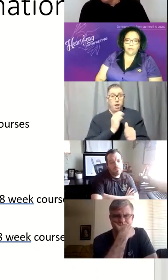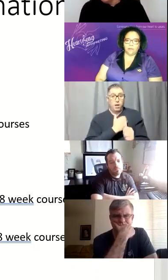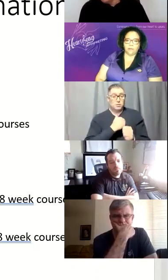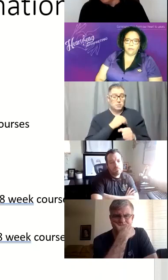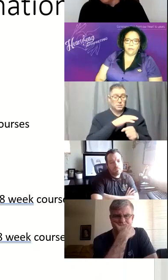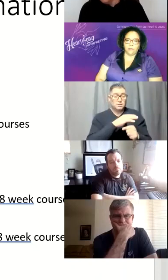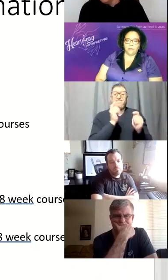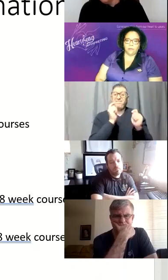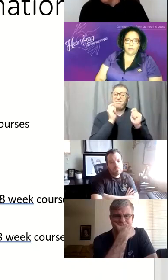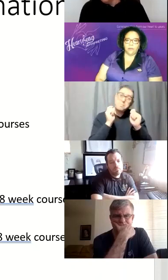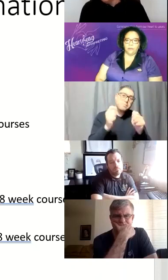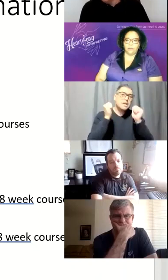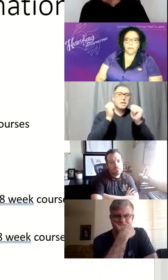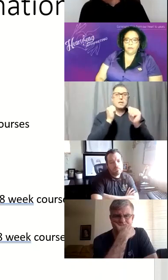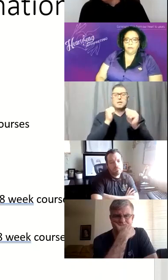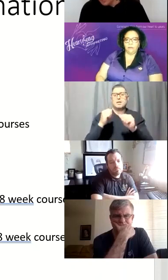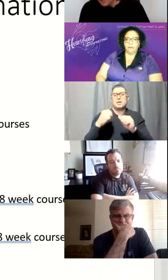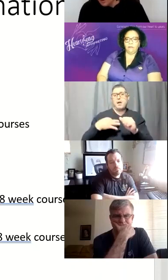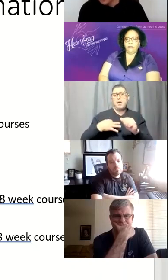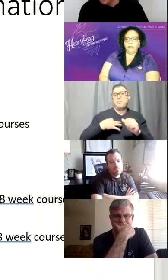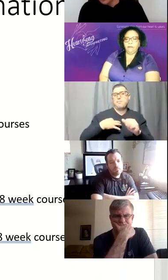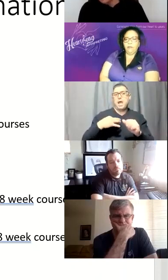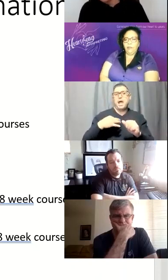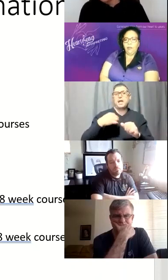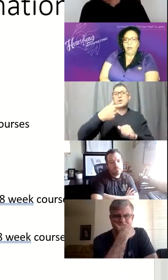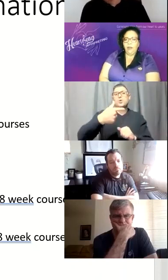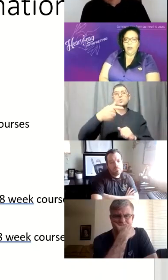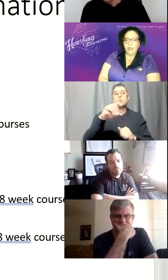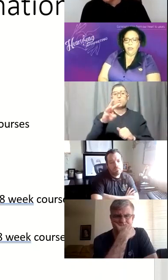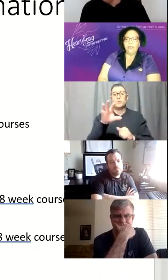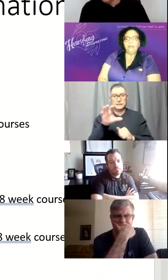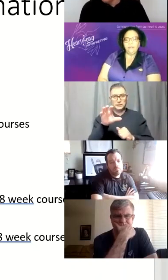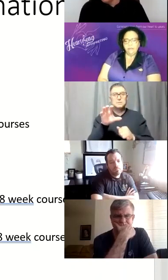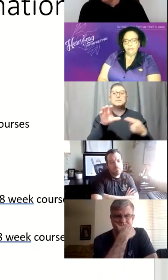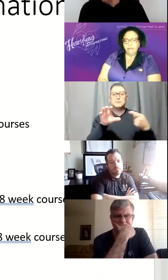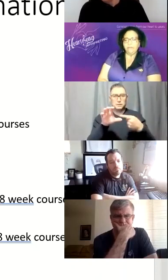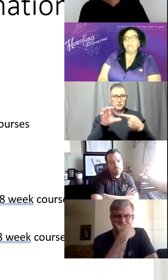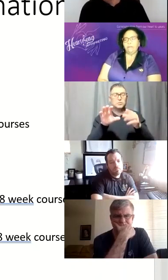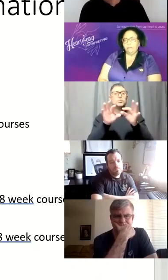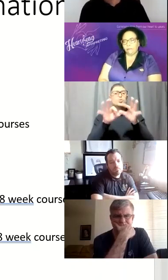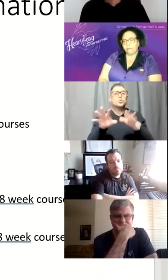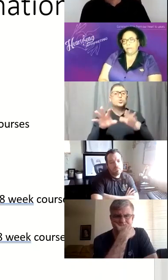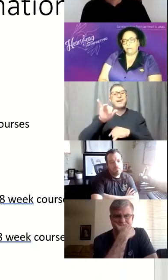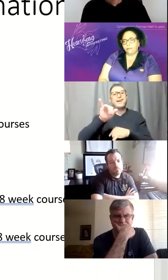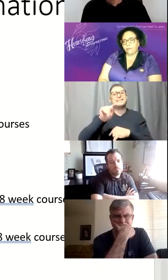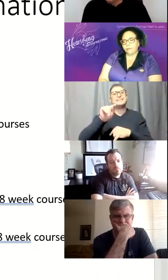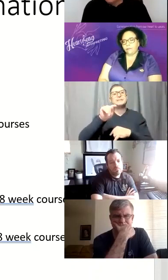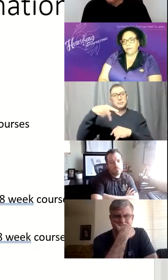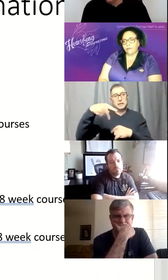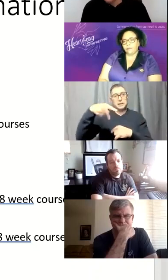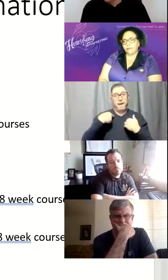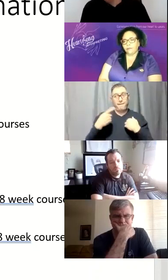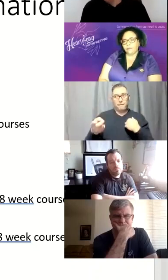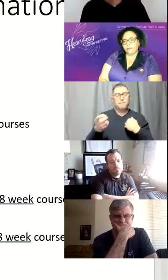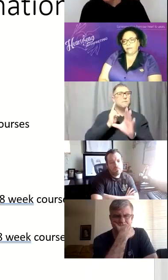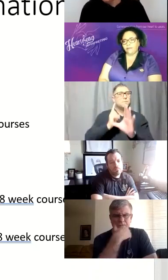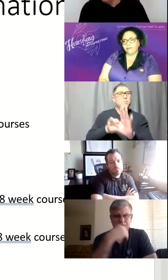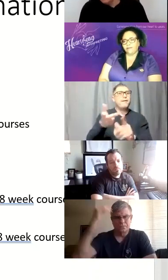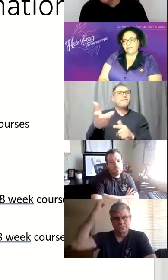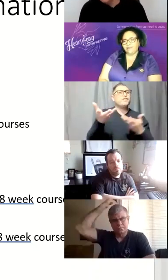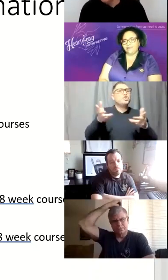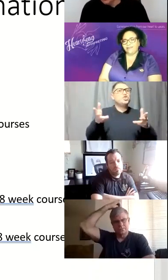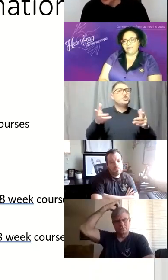applied for Golden West College, which has an interpreting training program. So that, I think, can be a